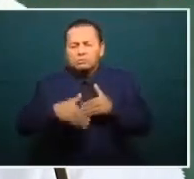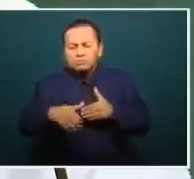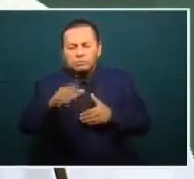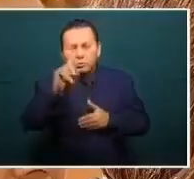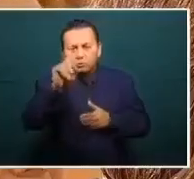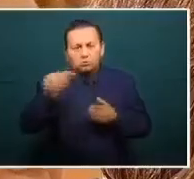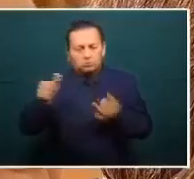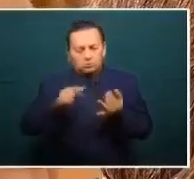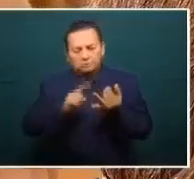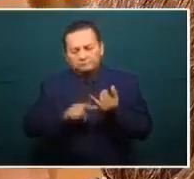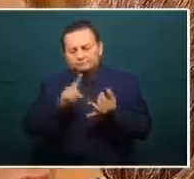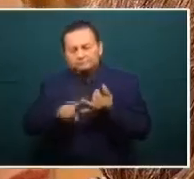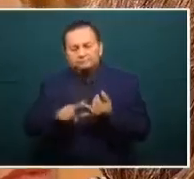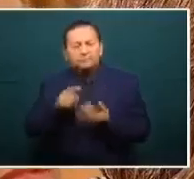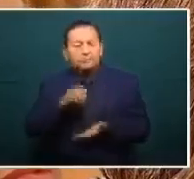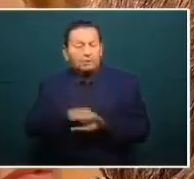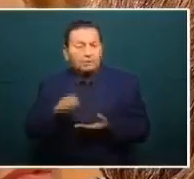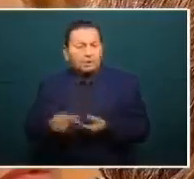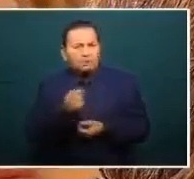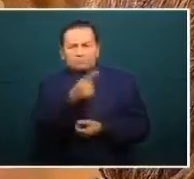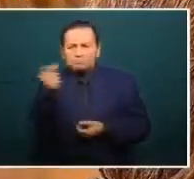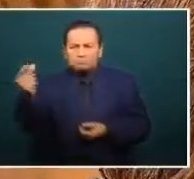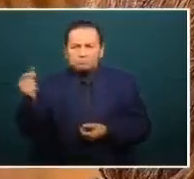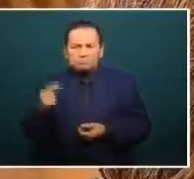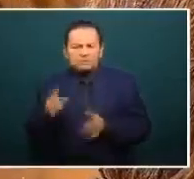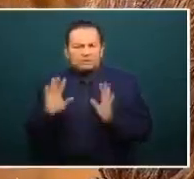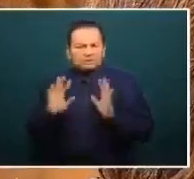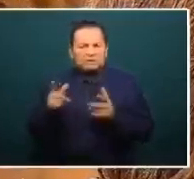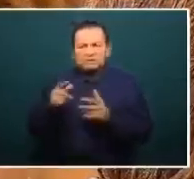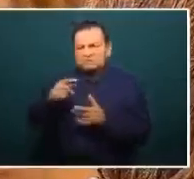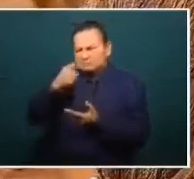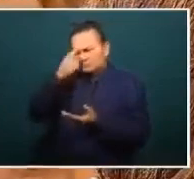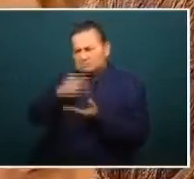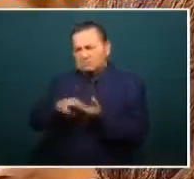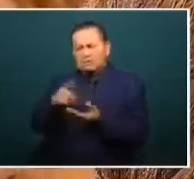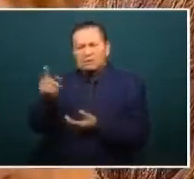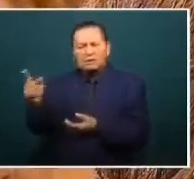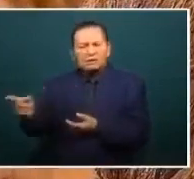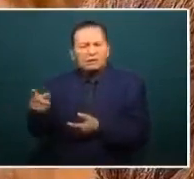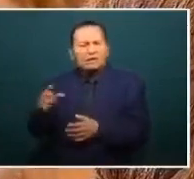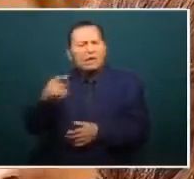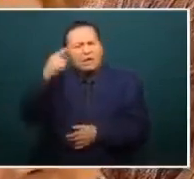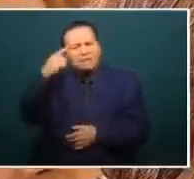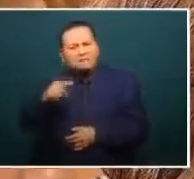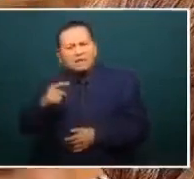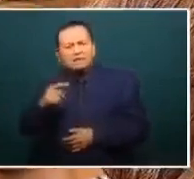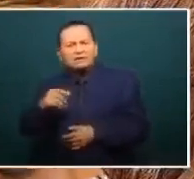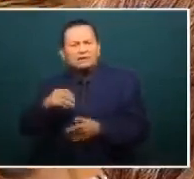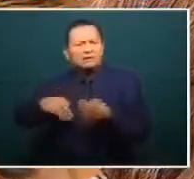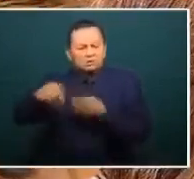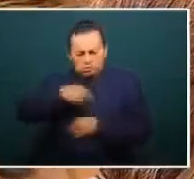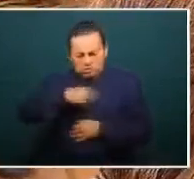How long will it be before Mexicans don't have to leave Mexico anymore for necessity?